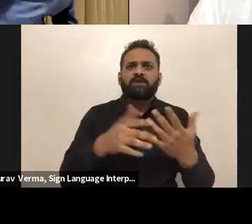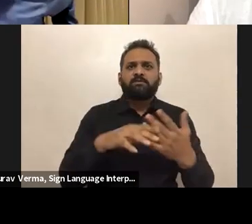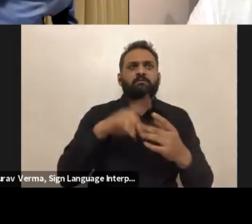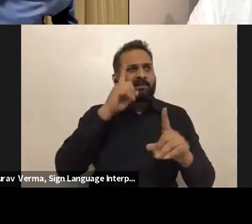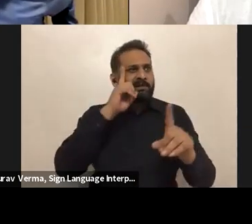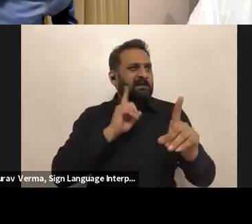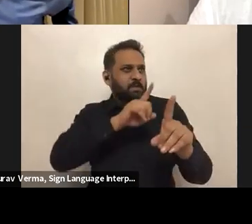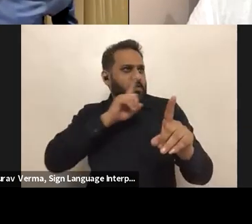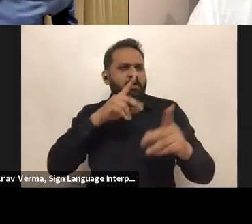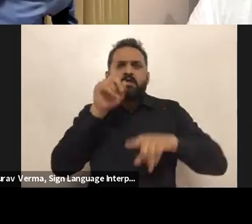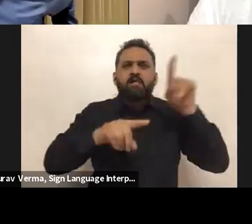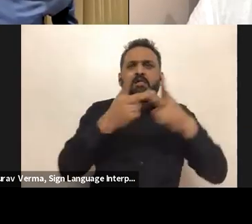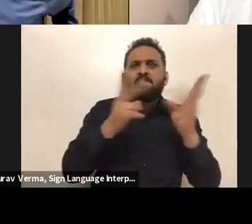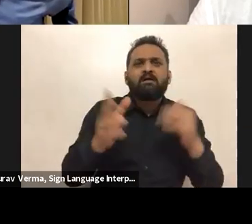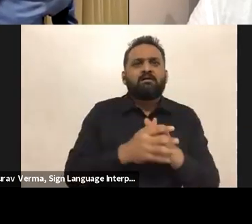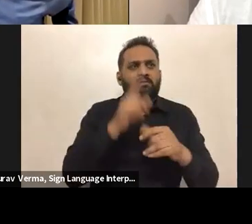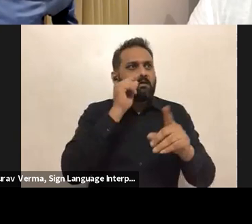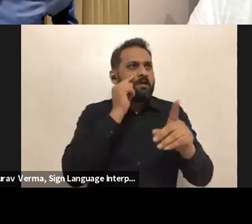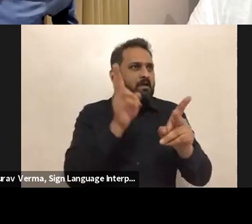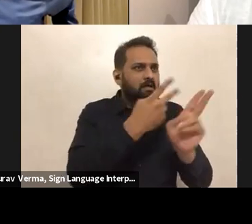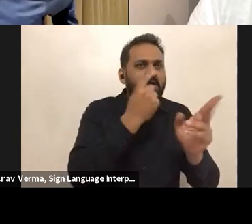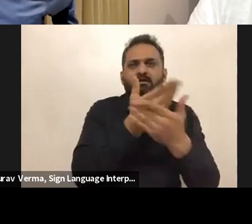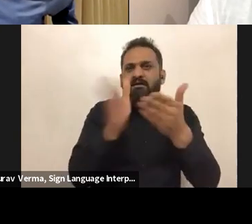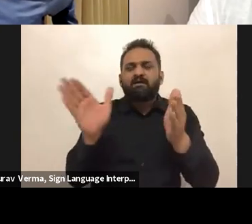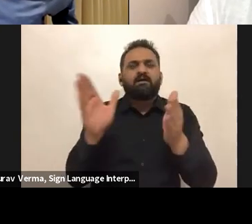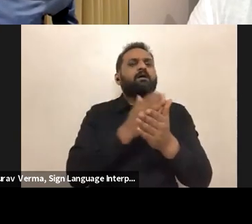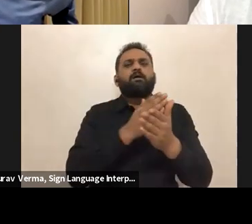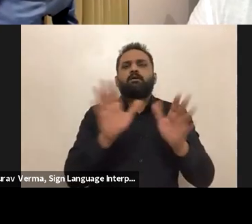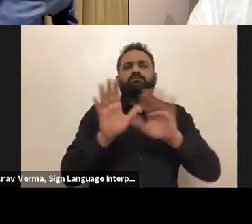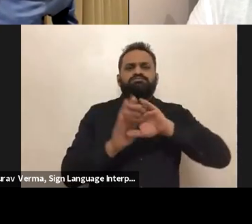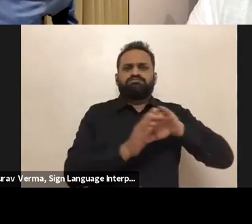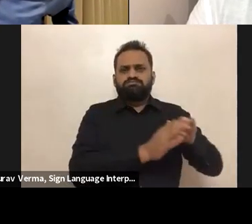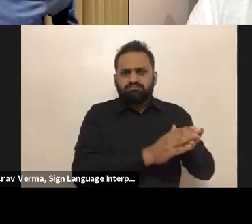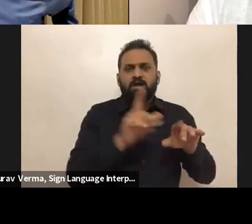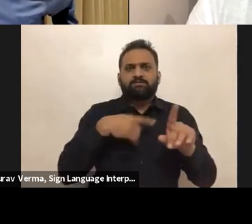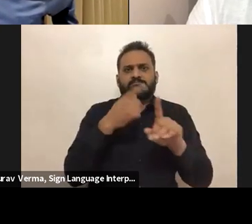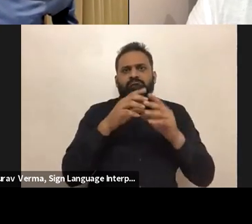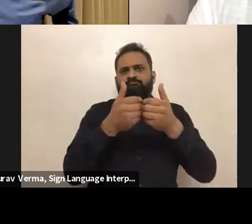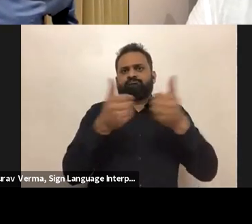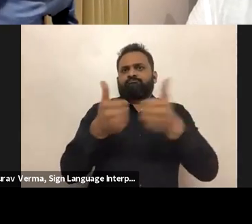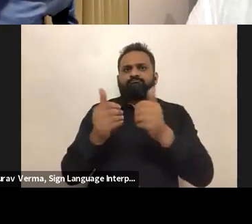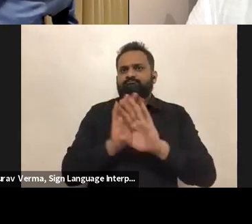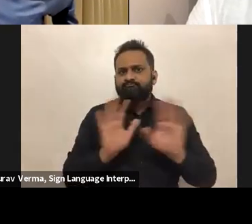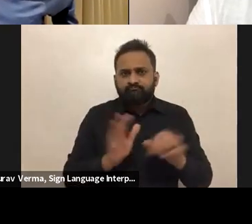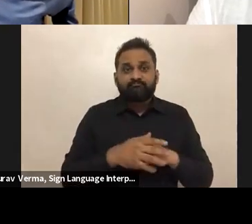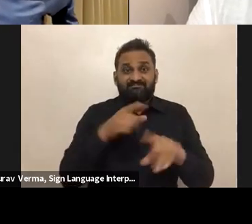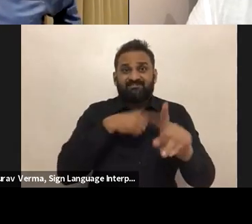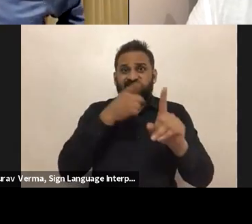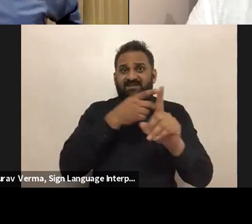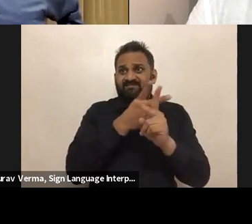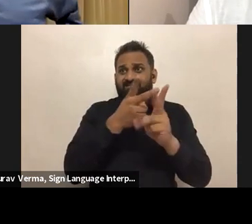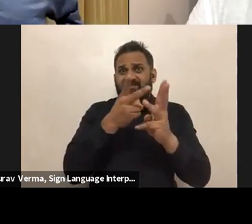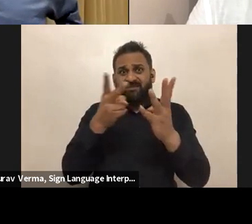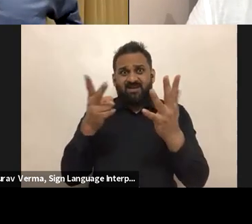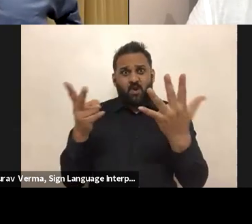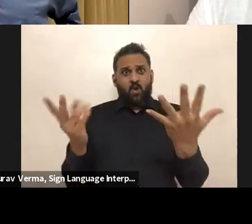to utilize their faiths and their gender identities and their sexualities, and to use these intersectionalities in a way that